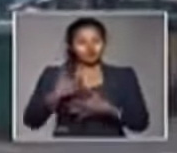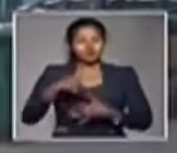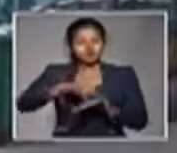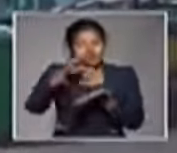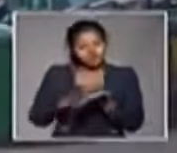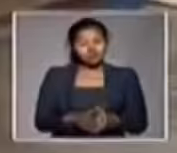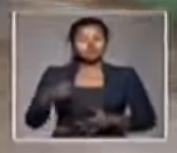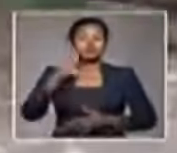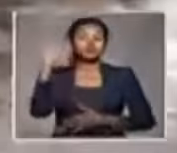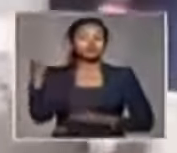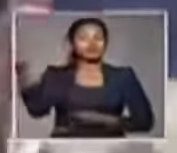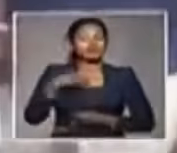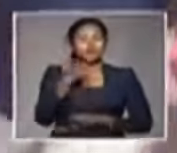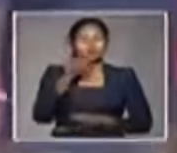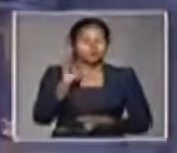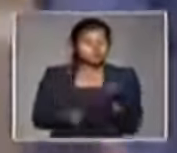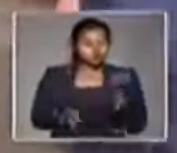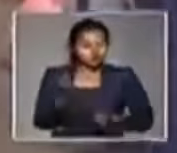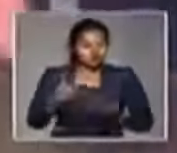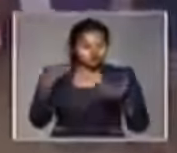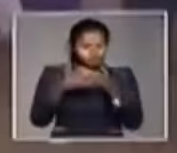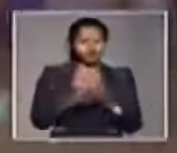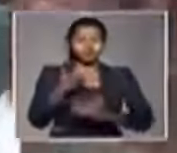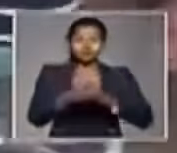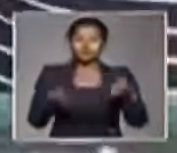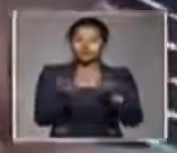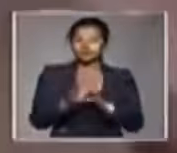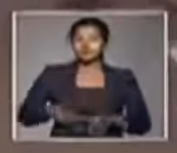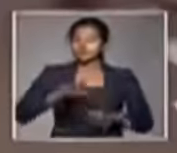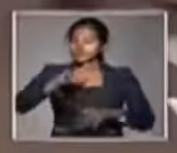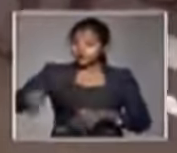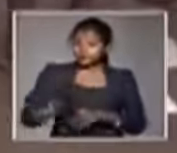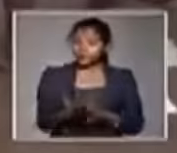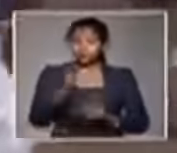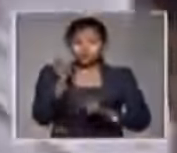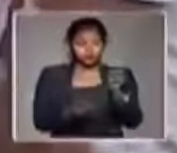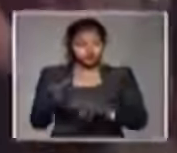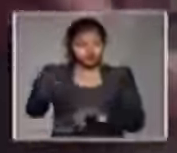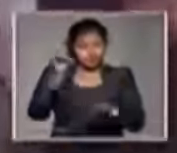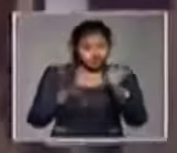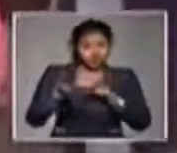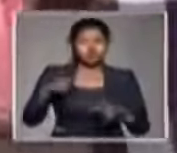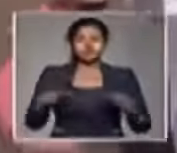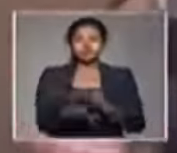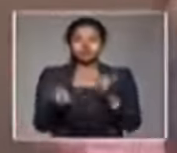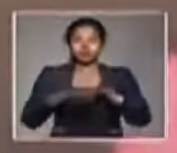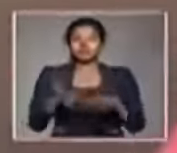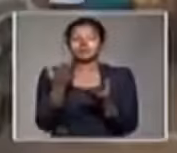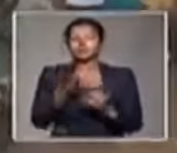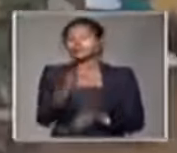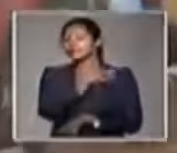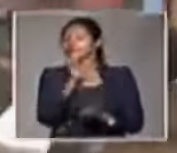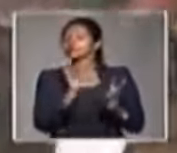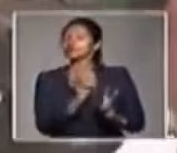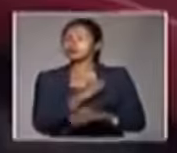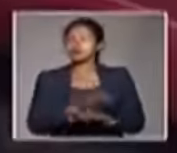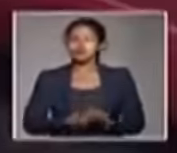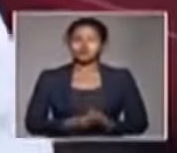the results of the PCR tests that were carried out on more than 100 individuals at the harbour were released last evening.